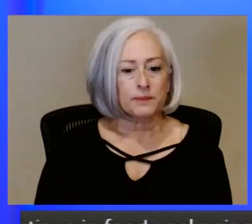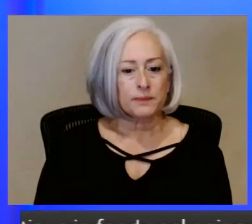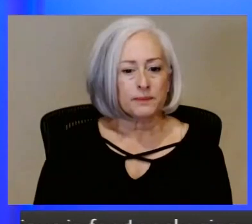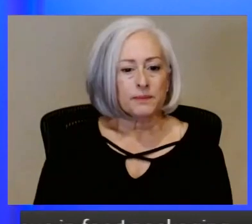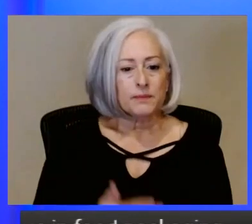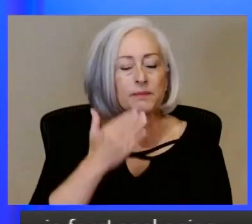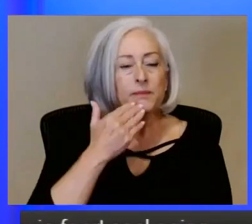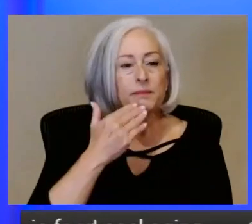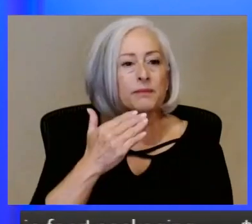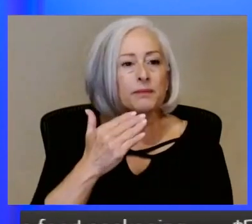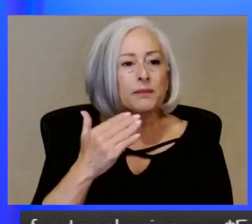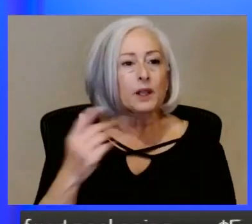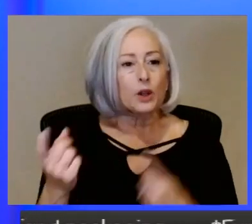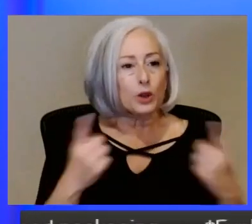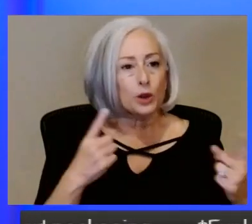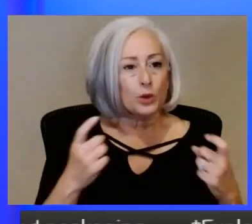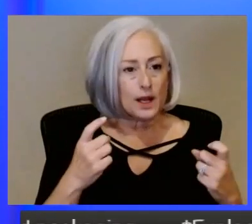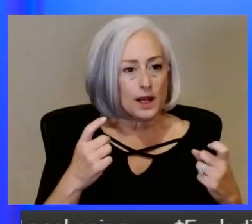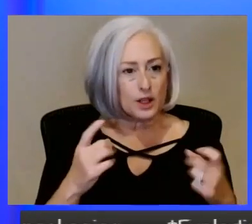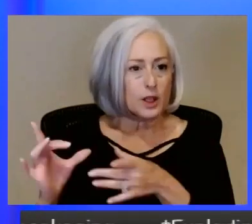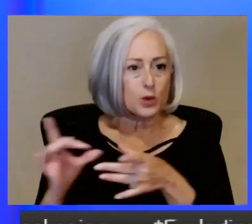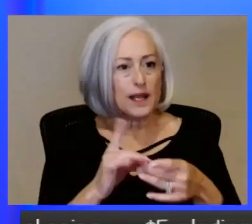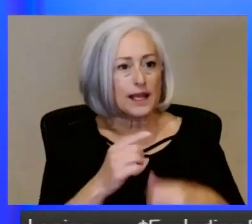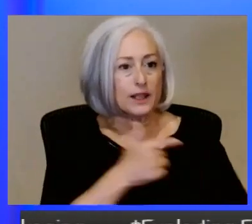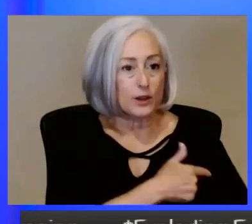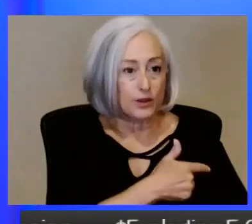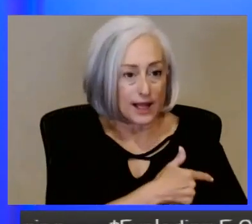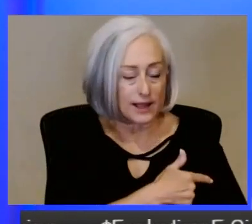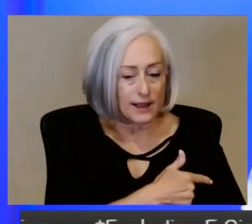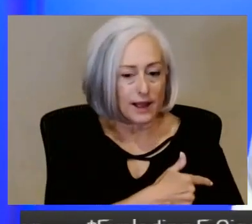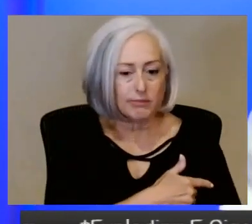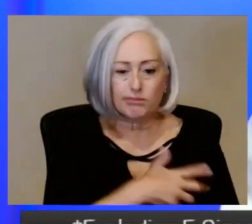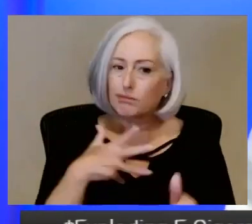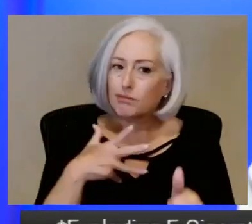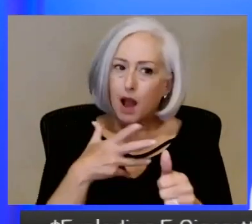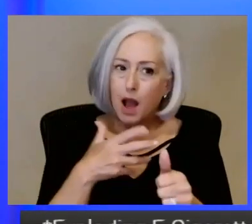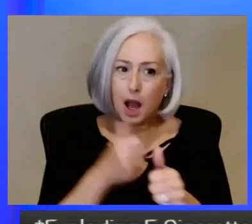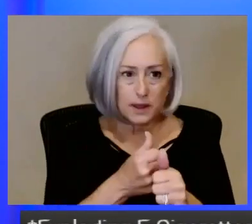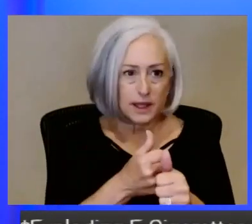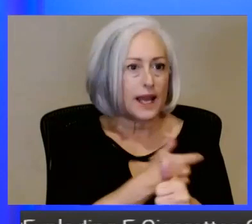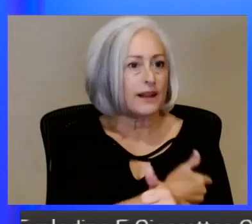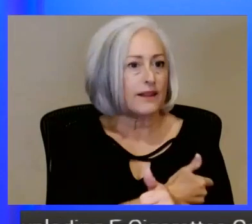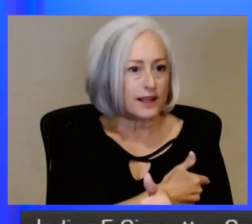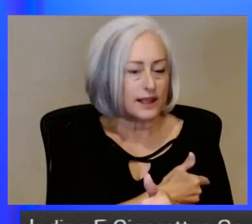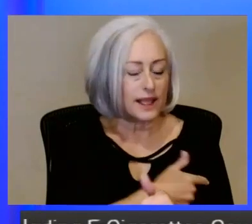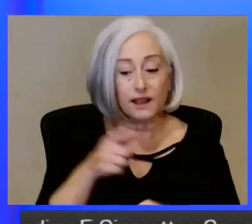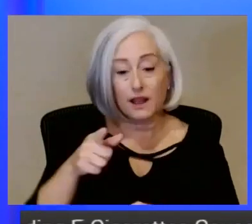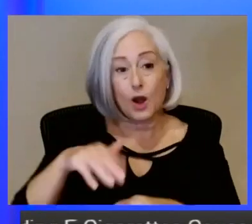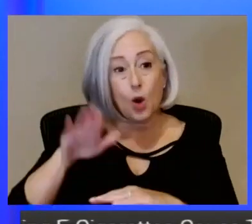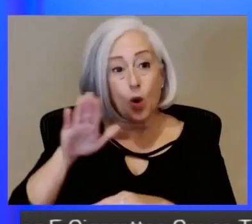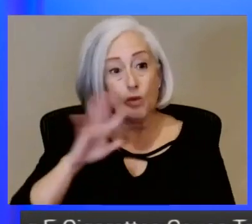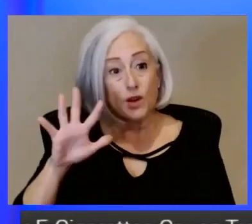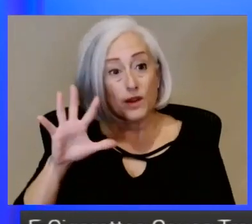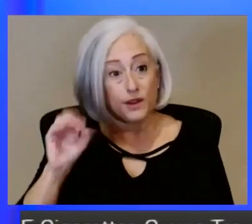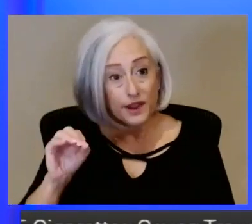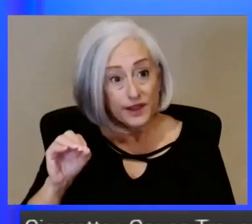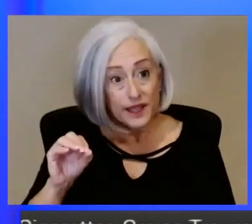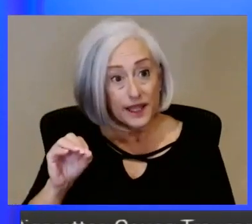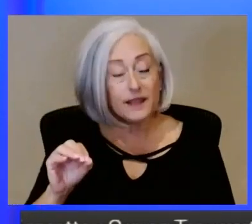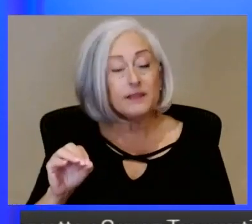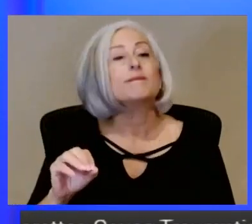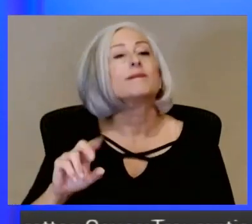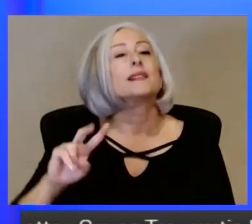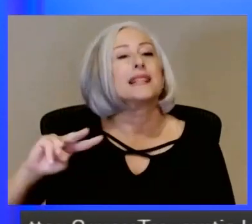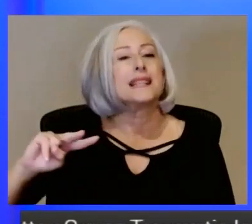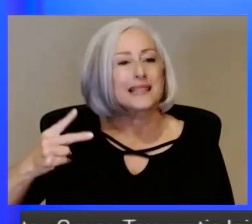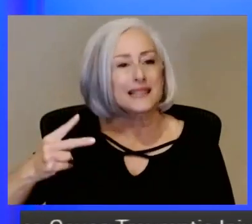about vaccination, staying up to date with your vaccination. If you are 50 and above, obviously they've okayed that second booster. We